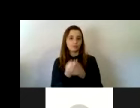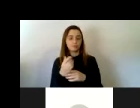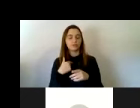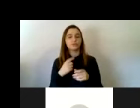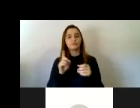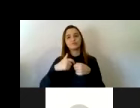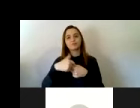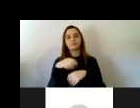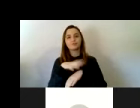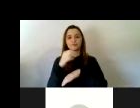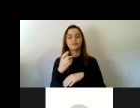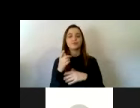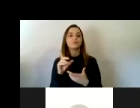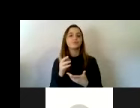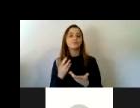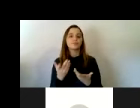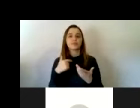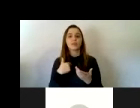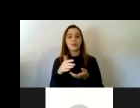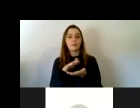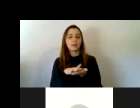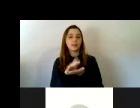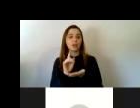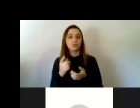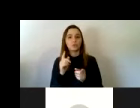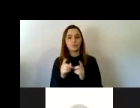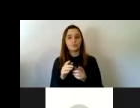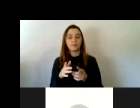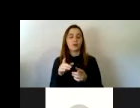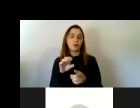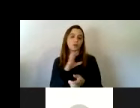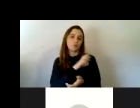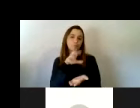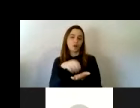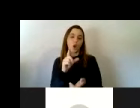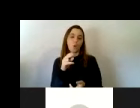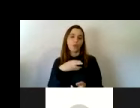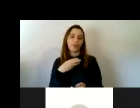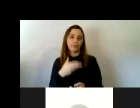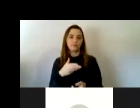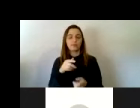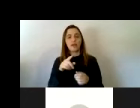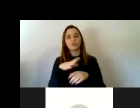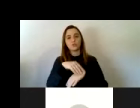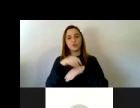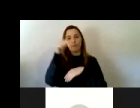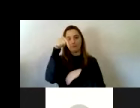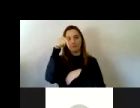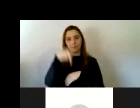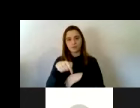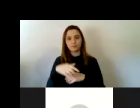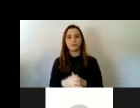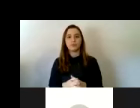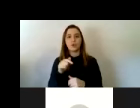Individuell Människohjälp, which is based in Lund, south of Sweden. Today we'll talk about RådRum, which